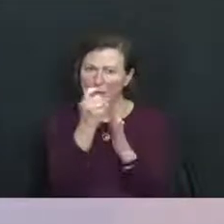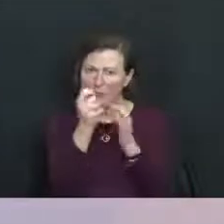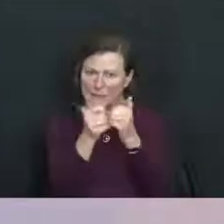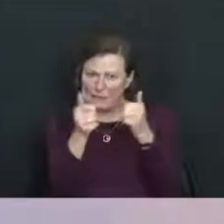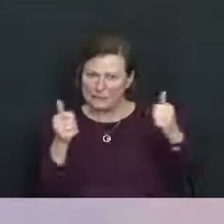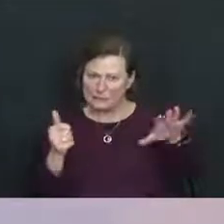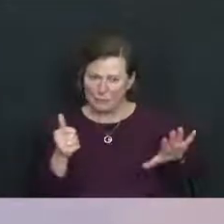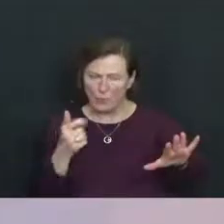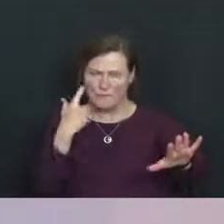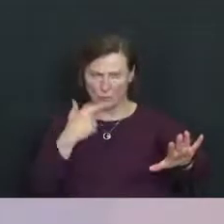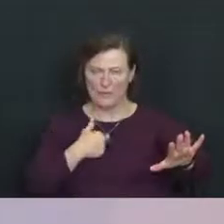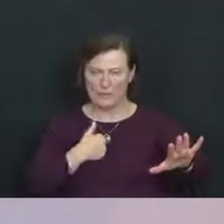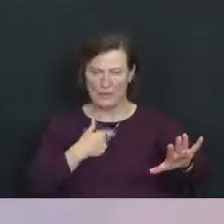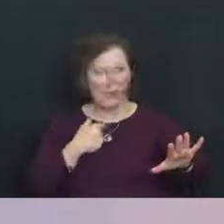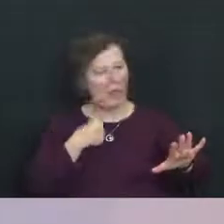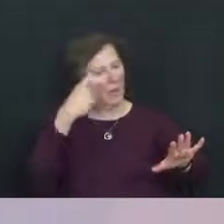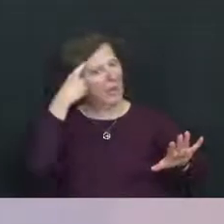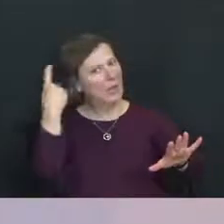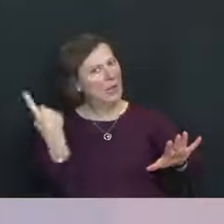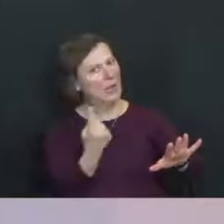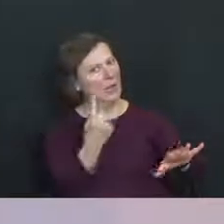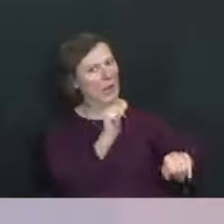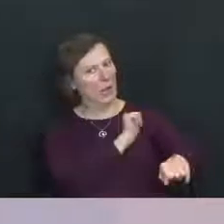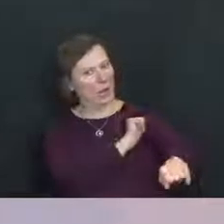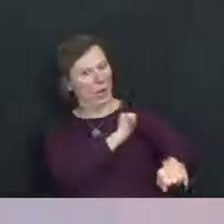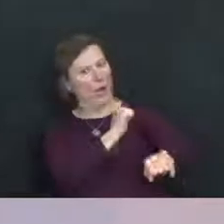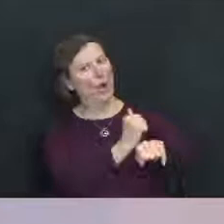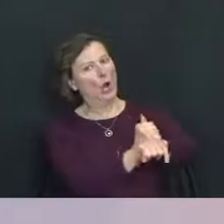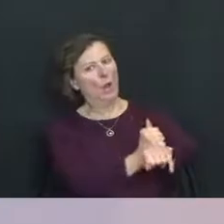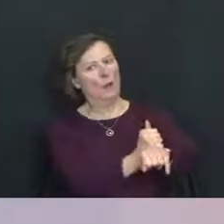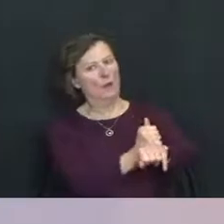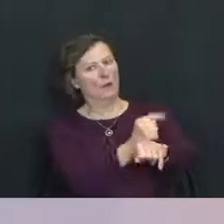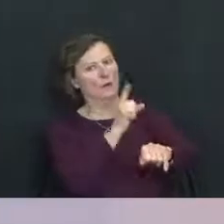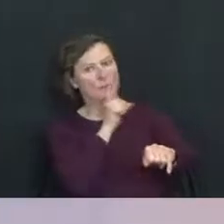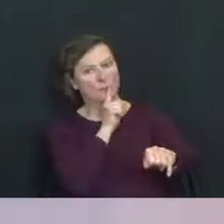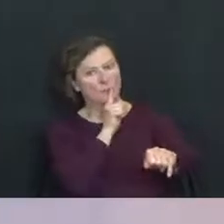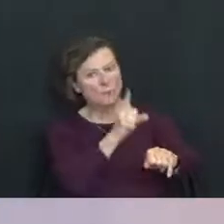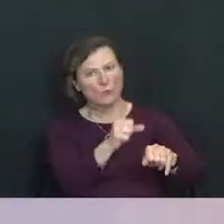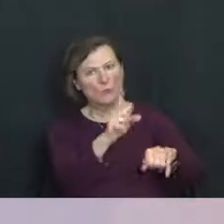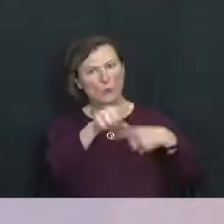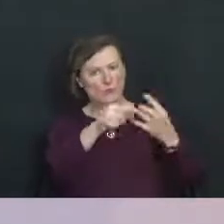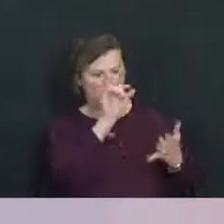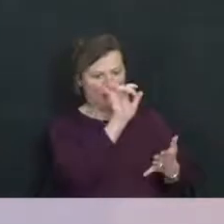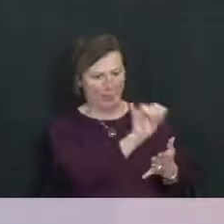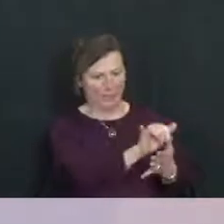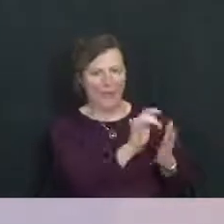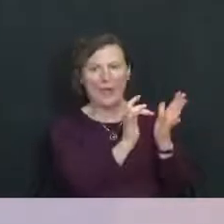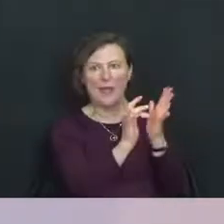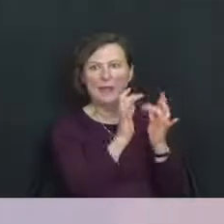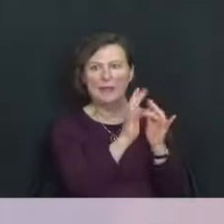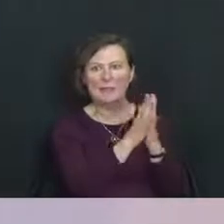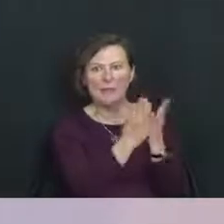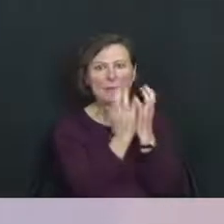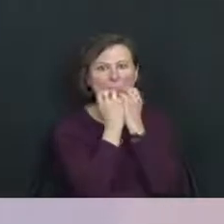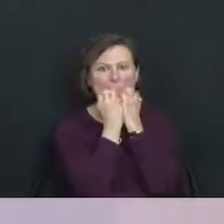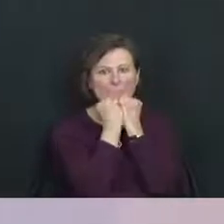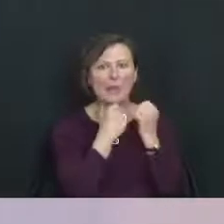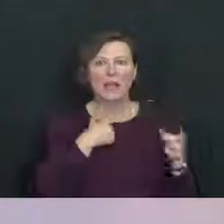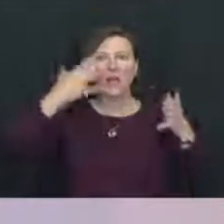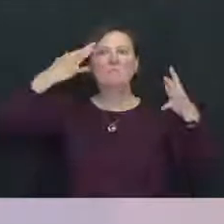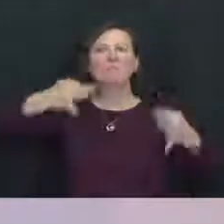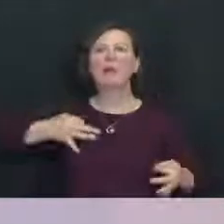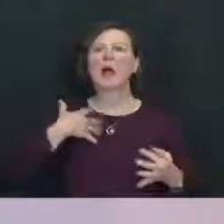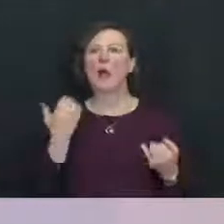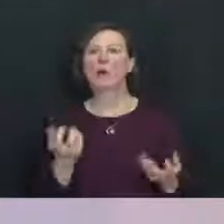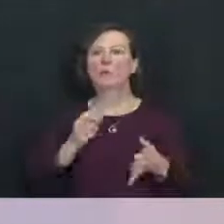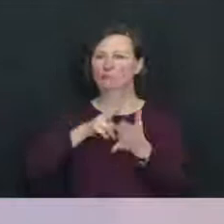there must be something authoritatively true about this revered text, so I decided I was going to read it from